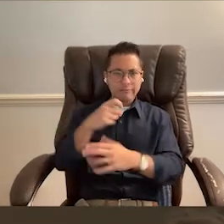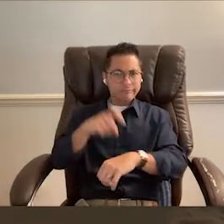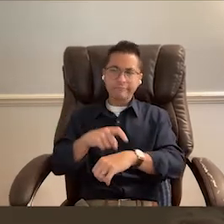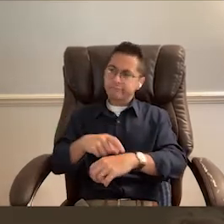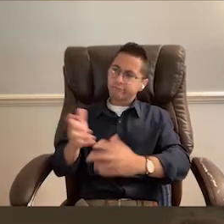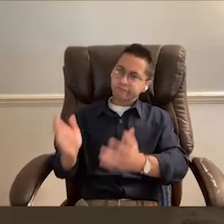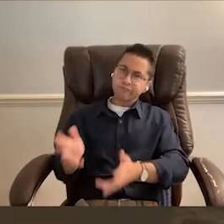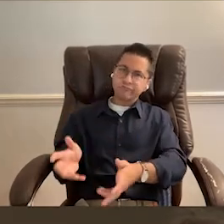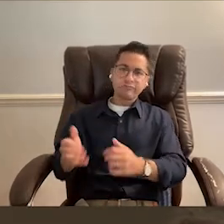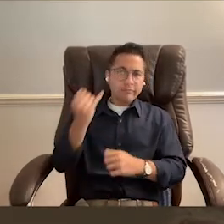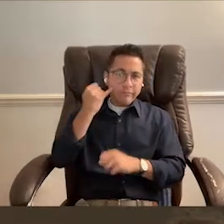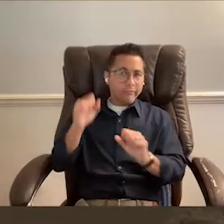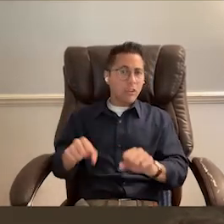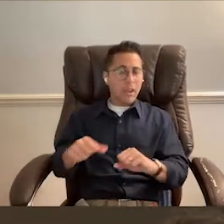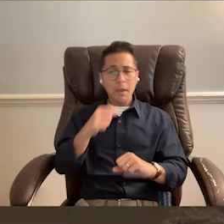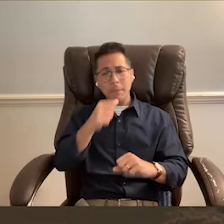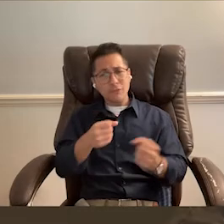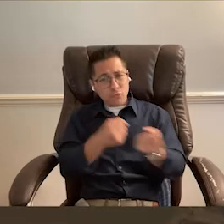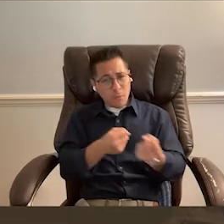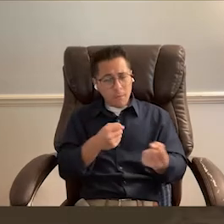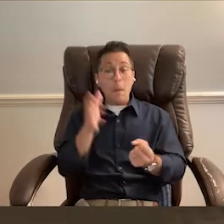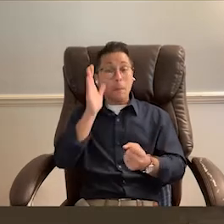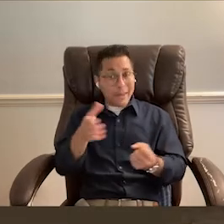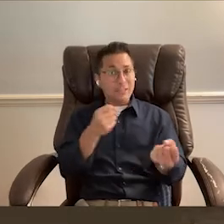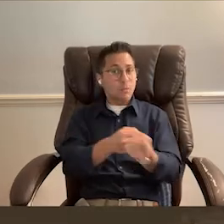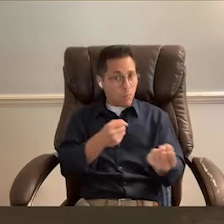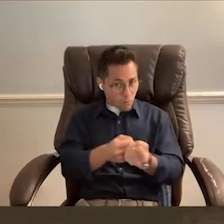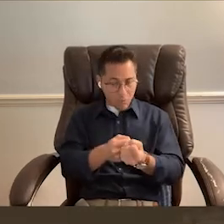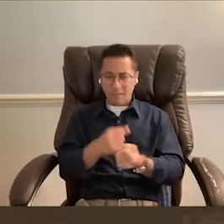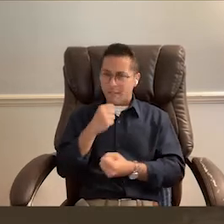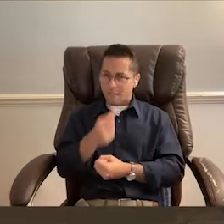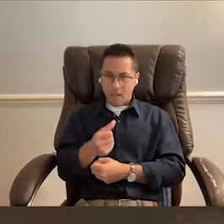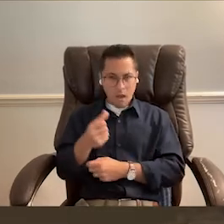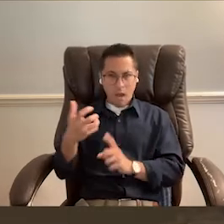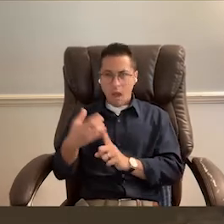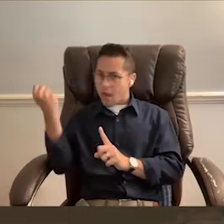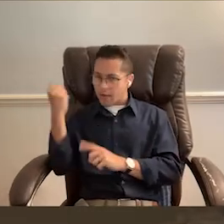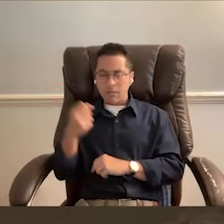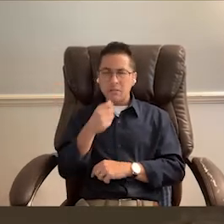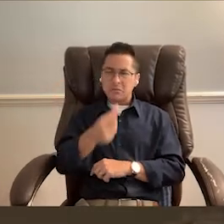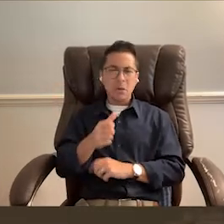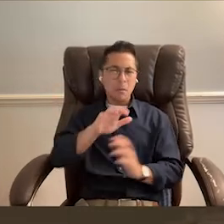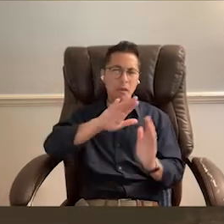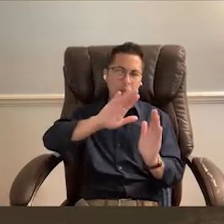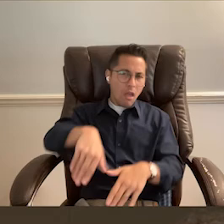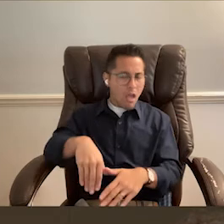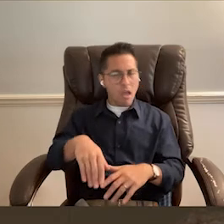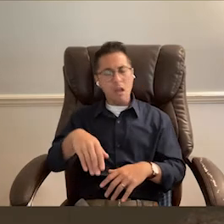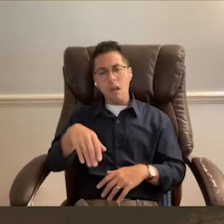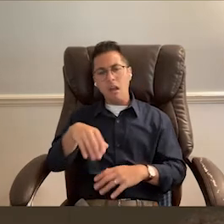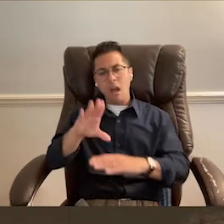conversations in general. Sit down, take time out to have conversations if you can. Be supportive, not enabling.